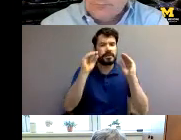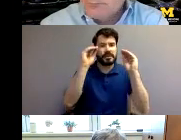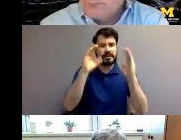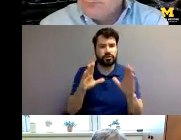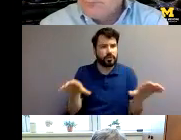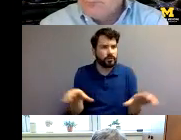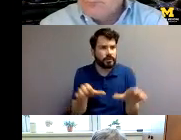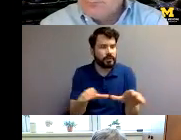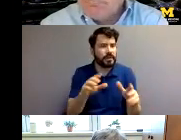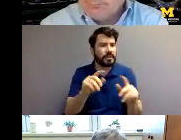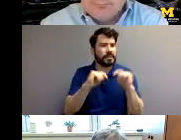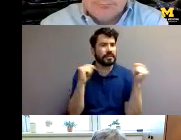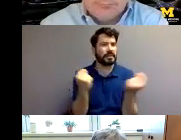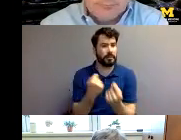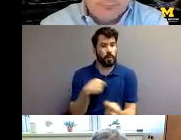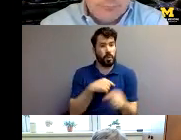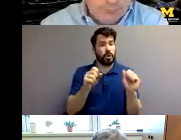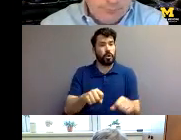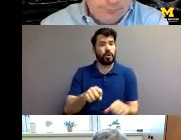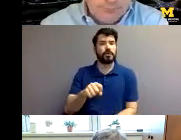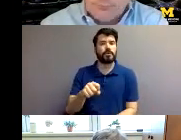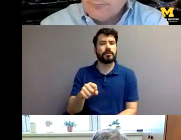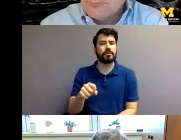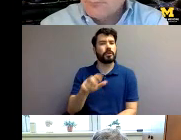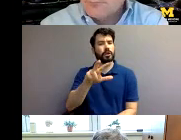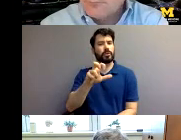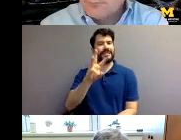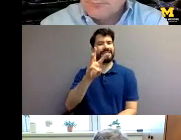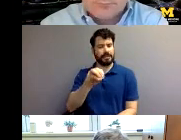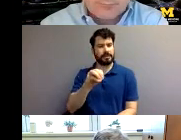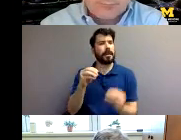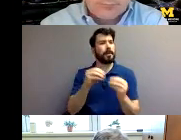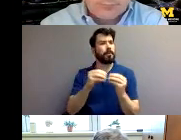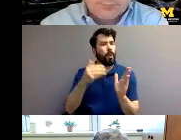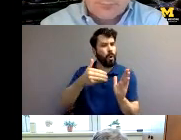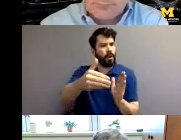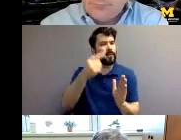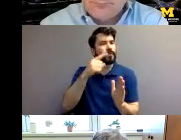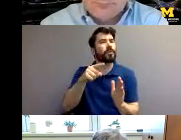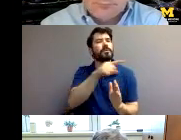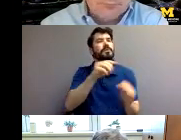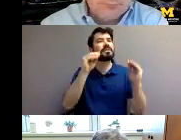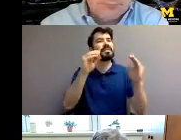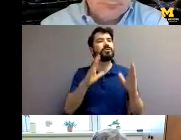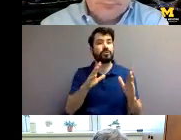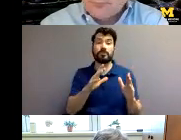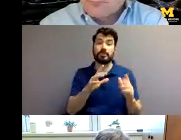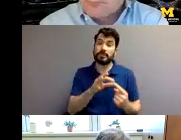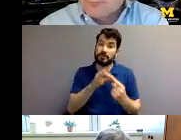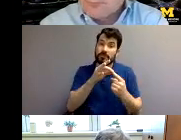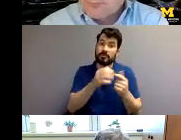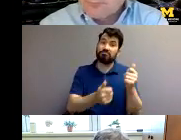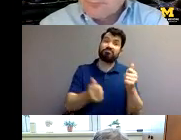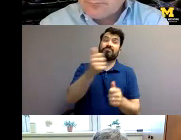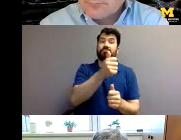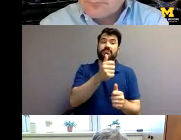could do 360s more routinely for our faculty, especially our faculty who are in leadership positions in the clinical setting or